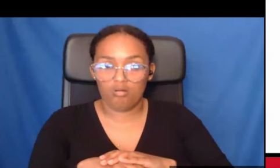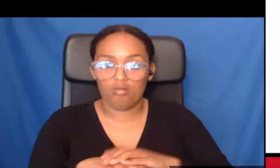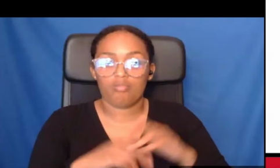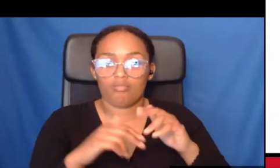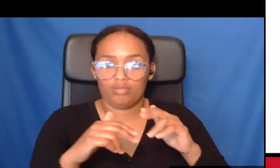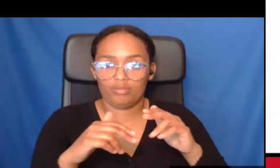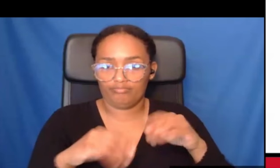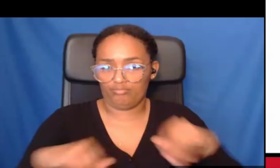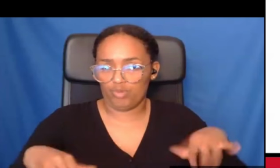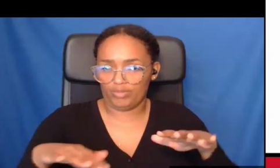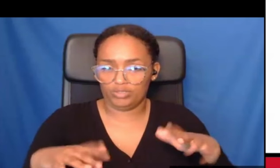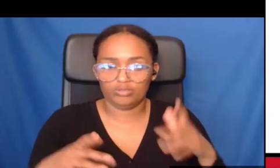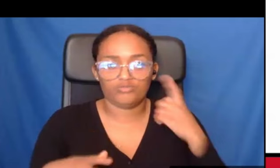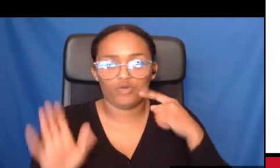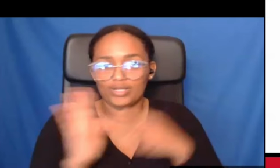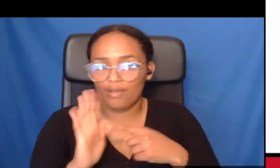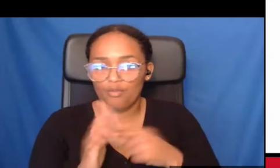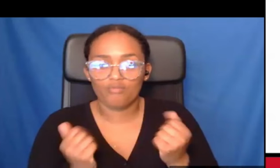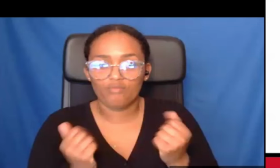evacuations.